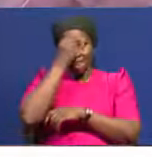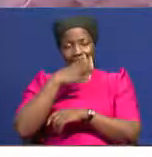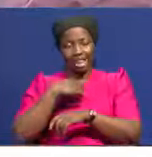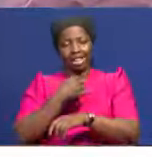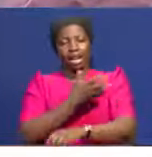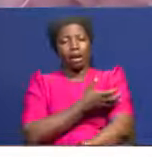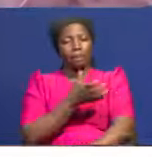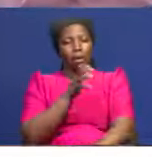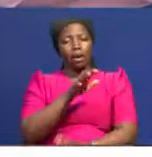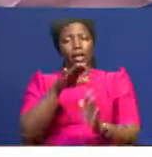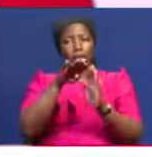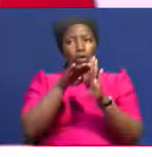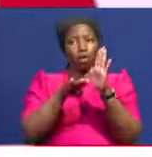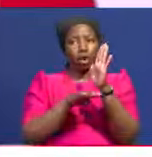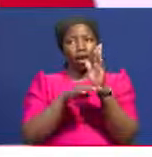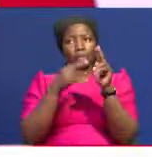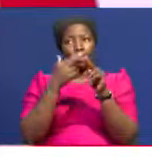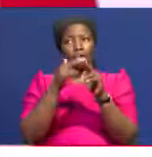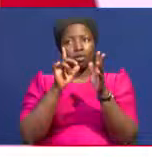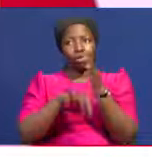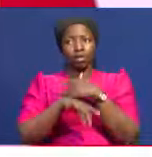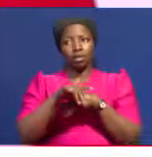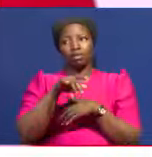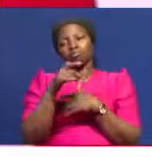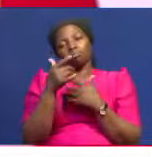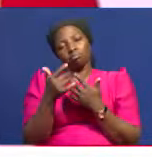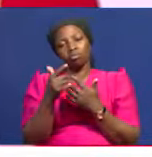Kesho Initiative by Kirinyaga County Woman